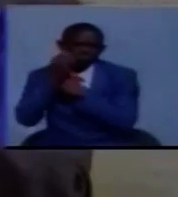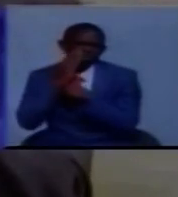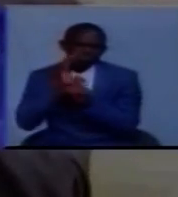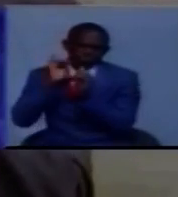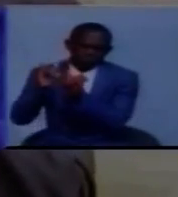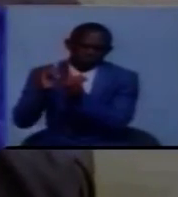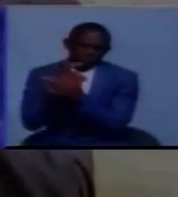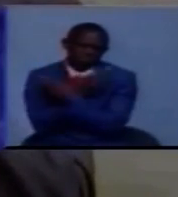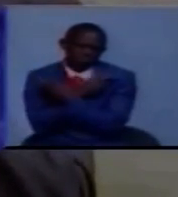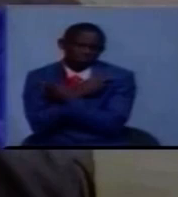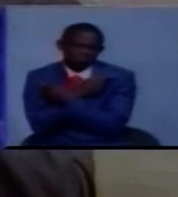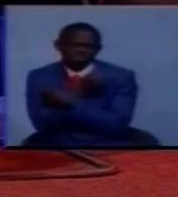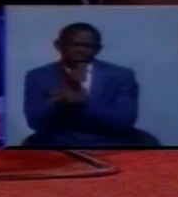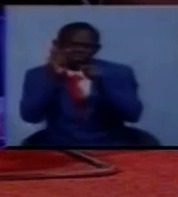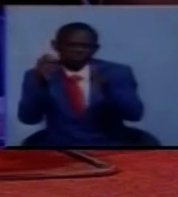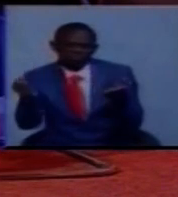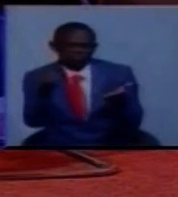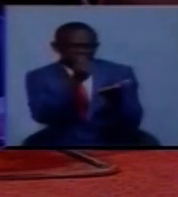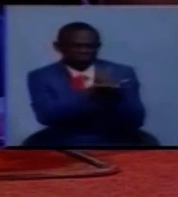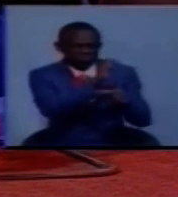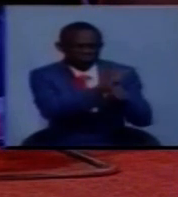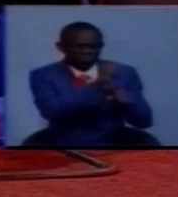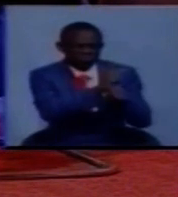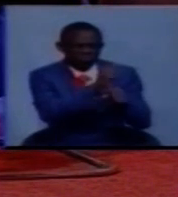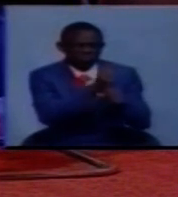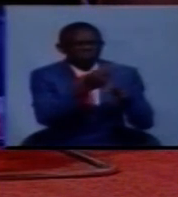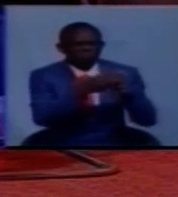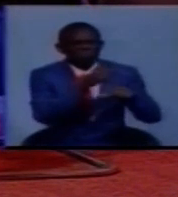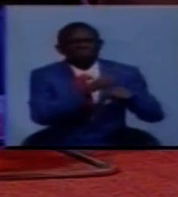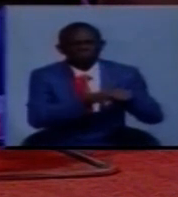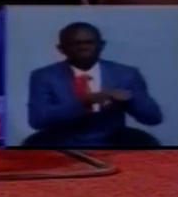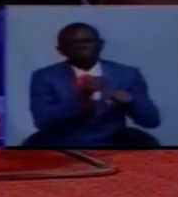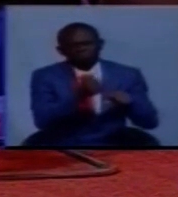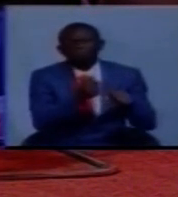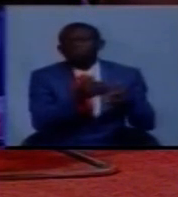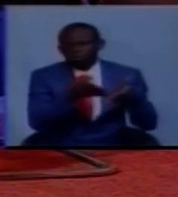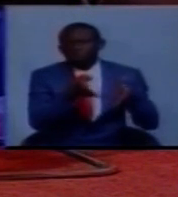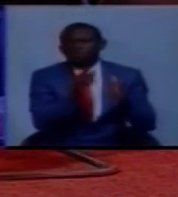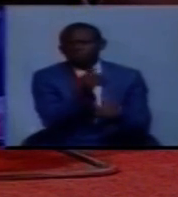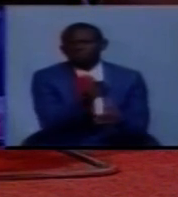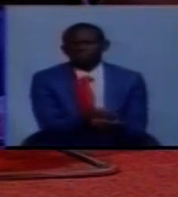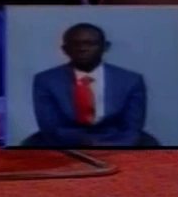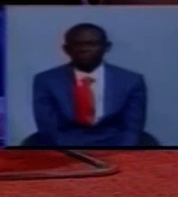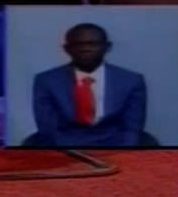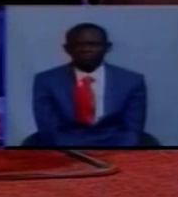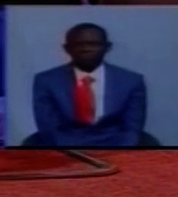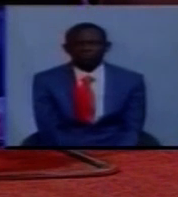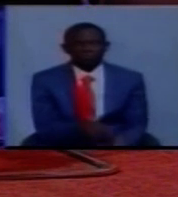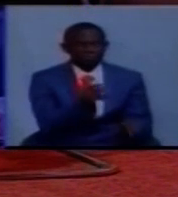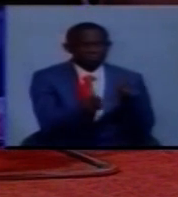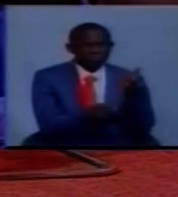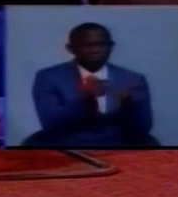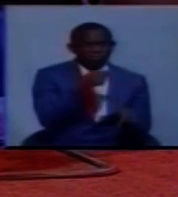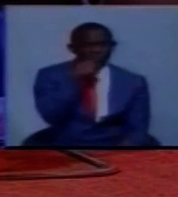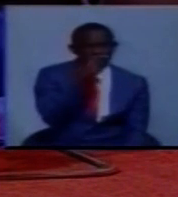sit in for somebody. There's an argument on the other side when it comes to casualization that in a labor surplus economy like Zambia, the debate is